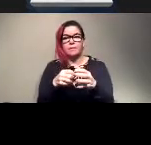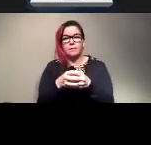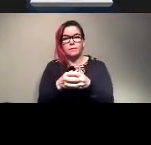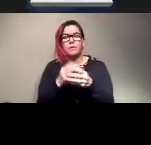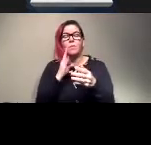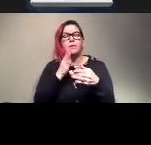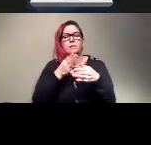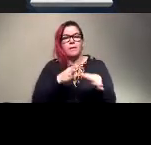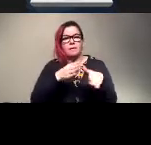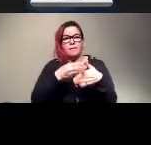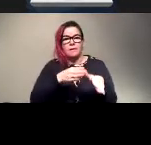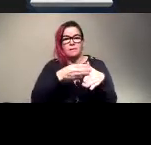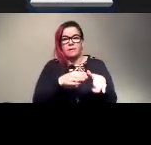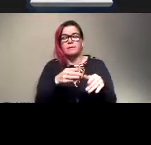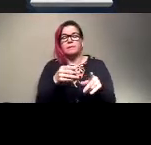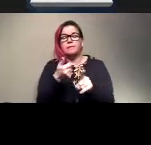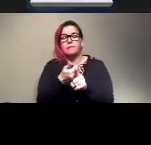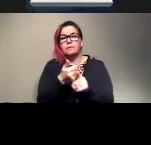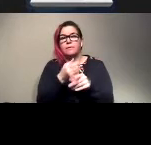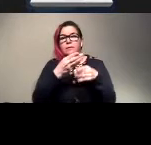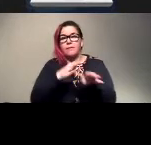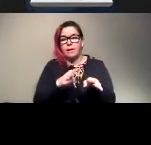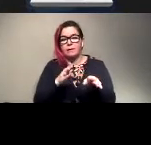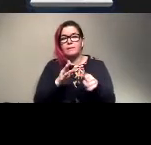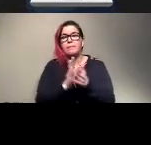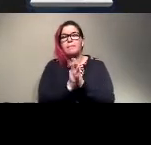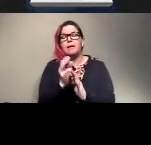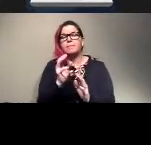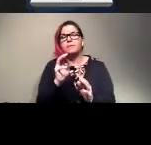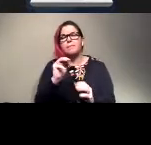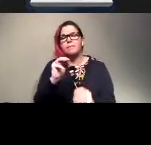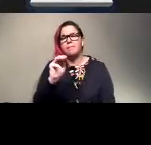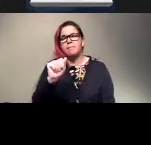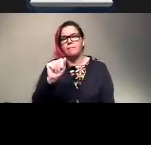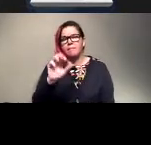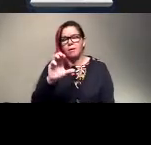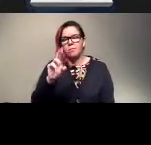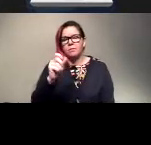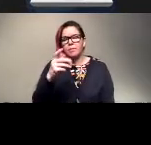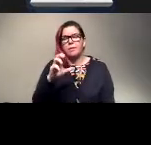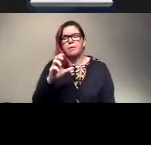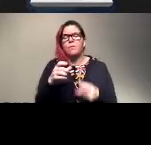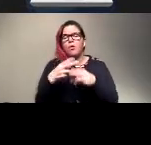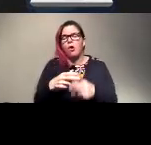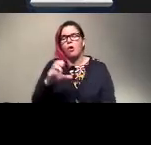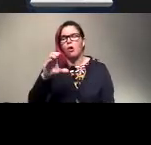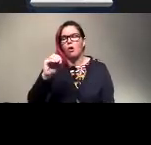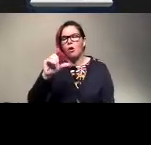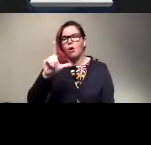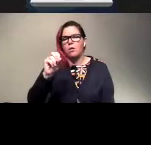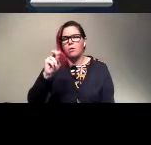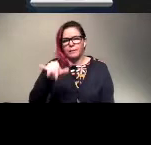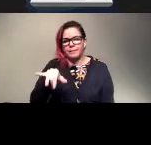dividing. And as it divides, it becomes a macroscopic, what we call a colony. And so here you can see some that are